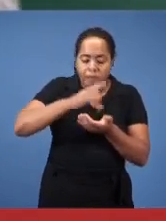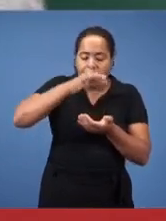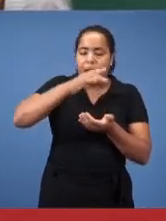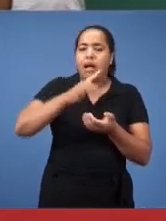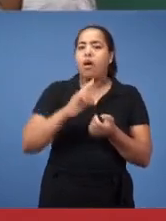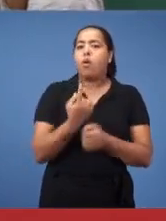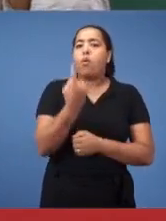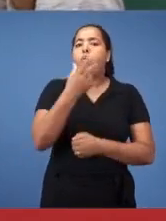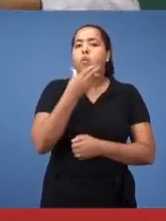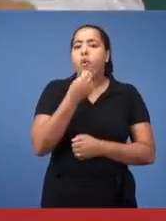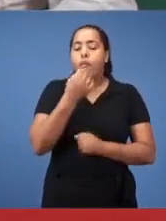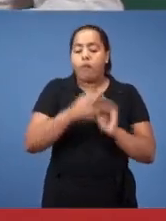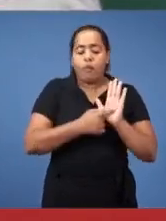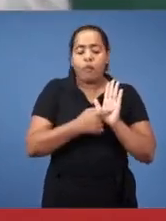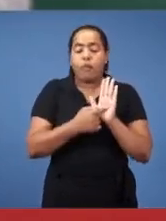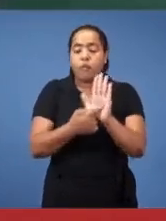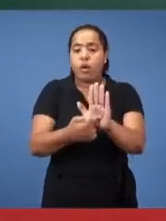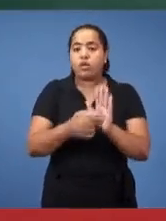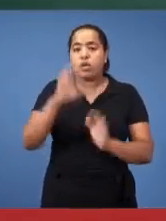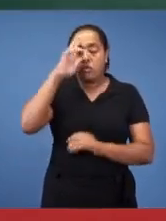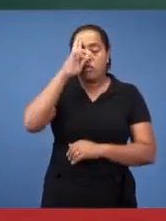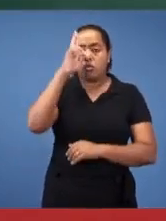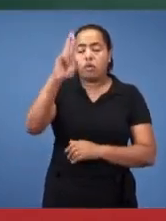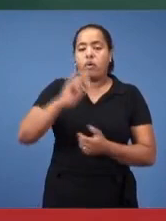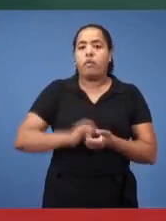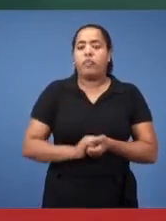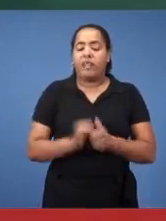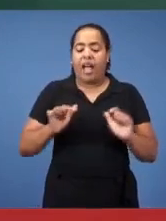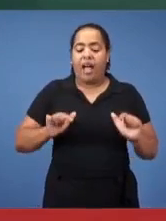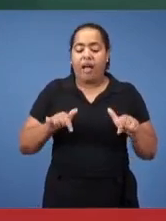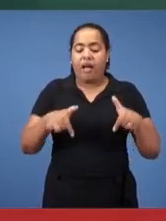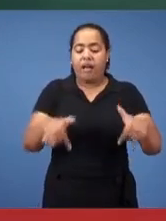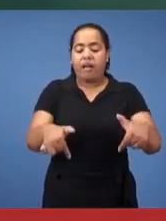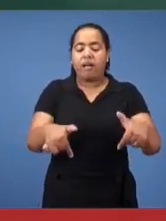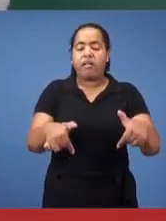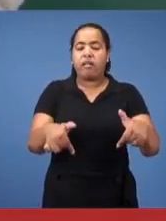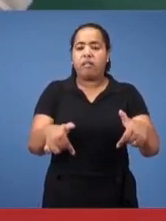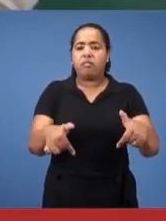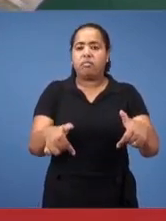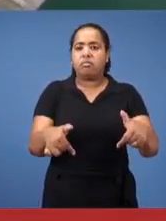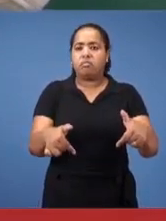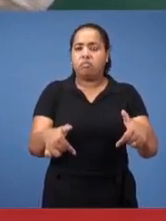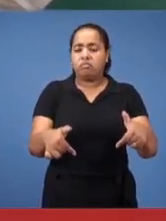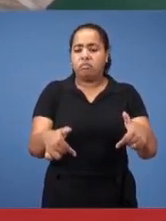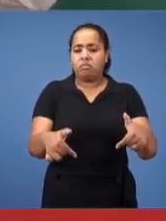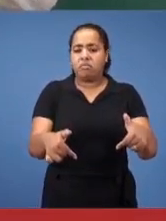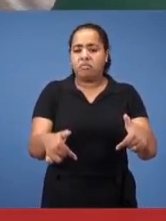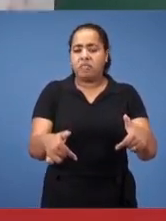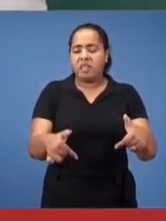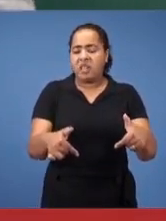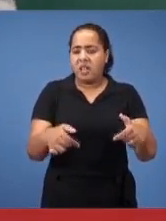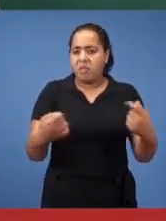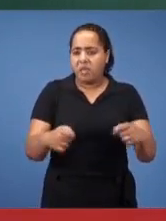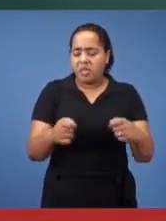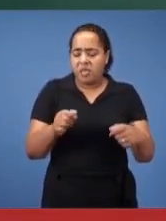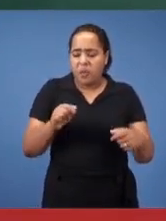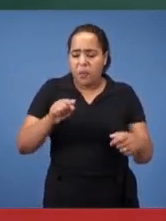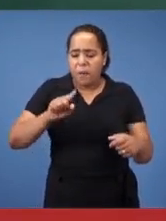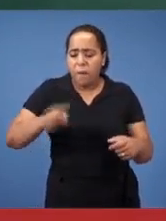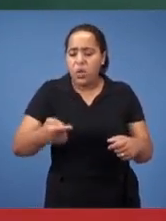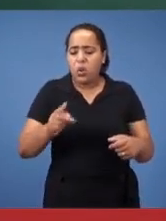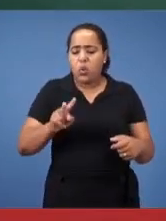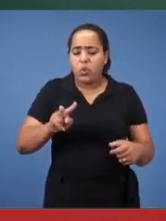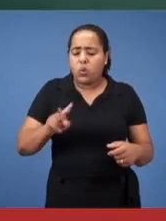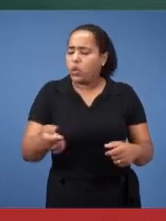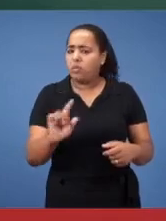man. And the Lord was showing that his action, it doesn't matter